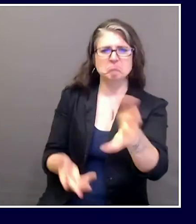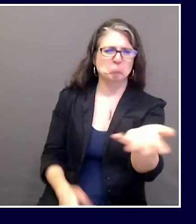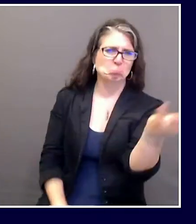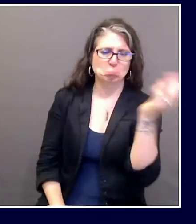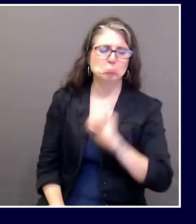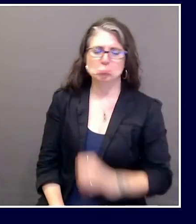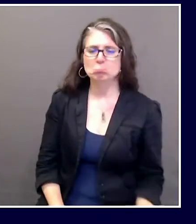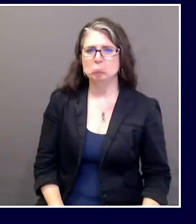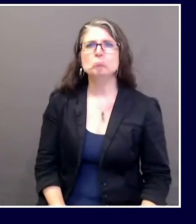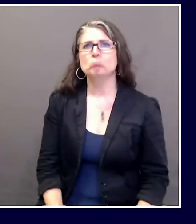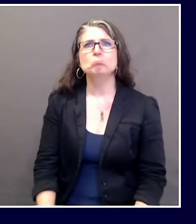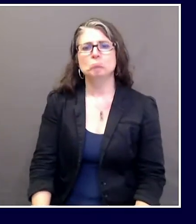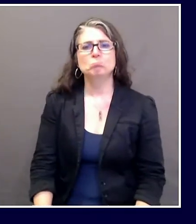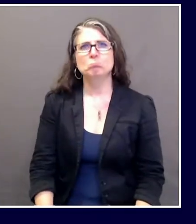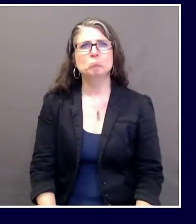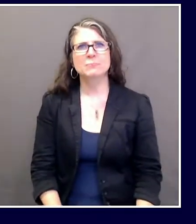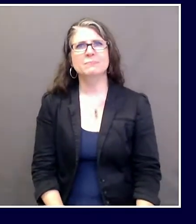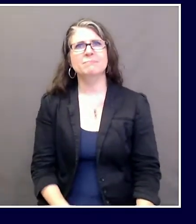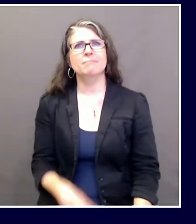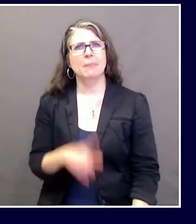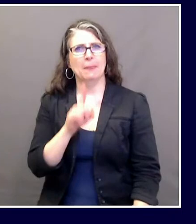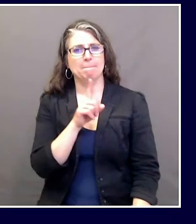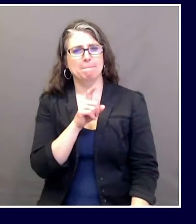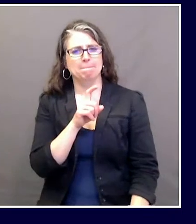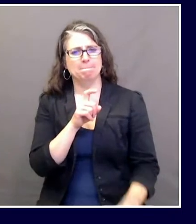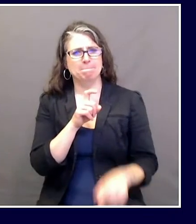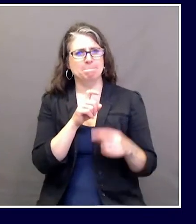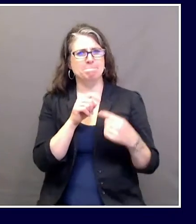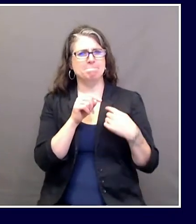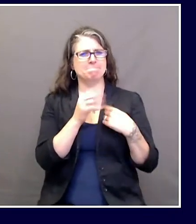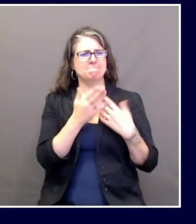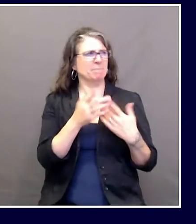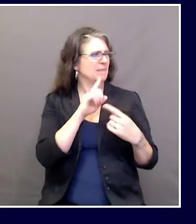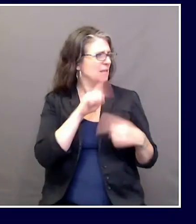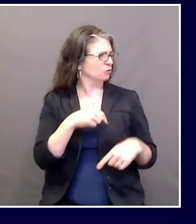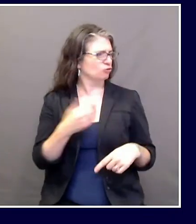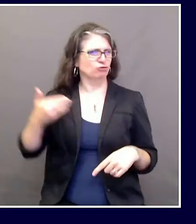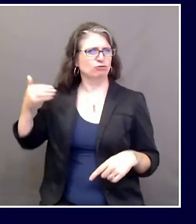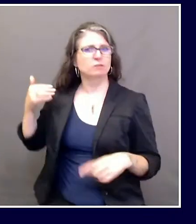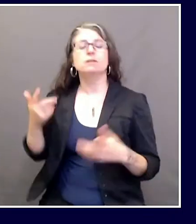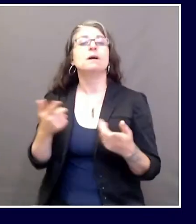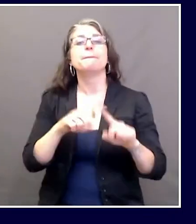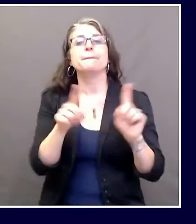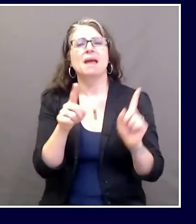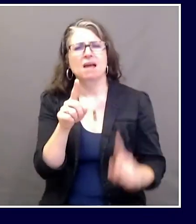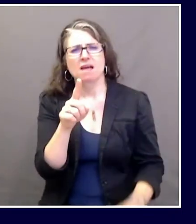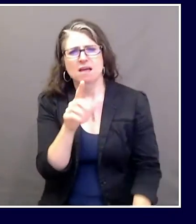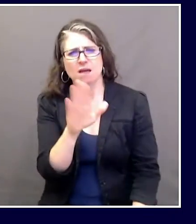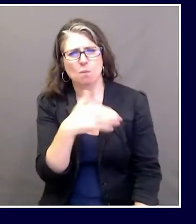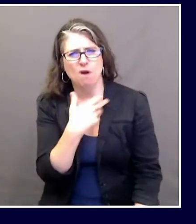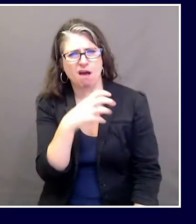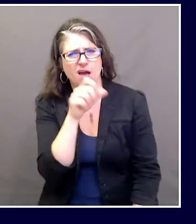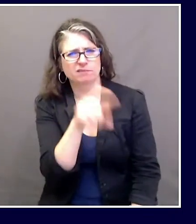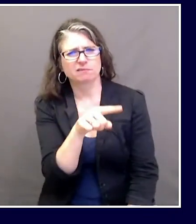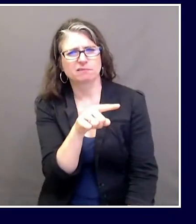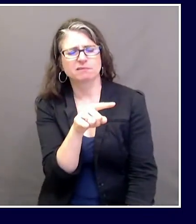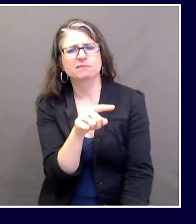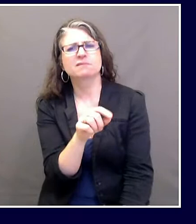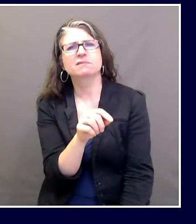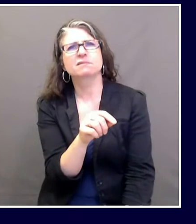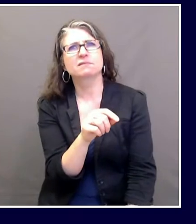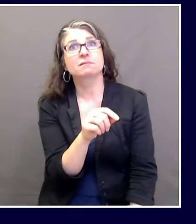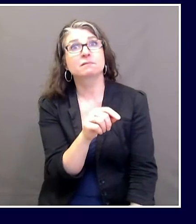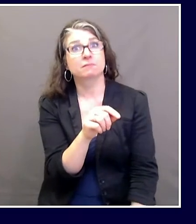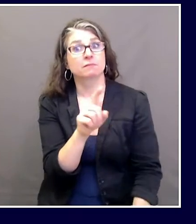repetitive, please let me know. And Patrick mentioned this as well. We've seen really great progress in the last month